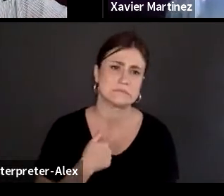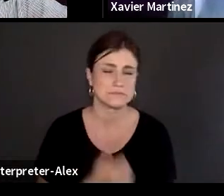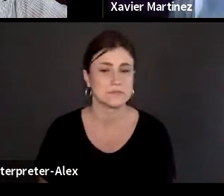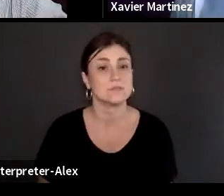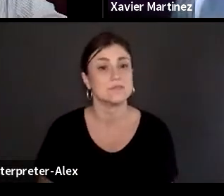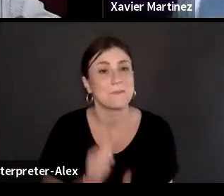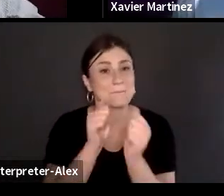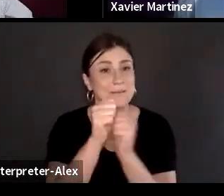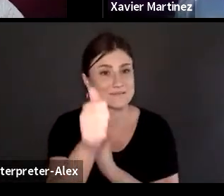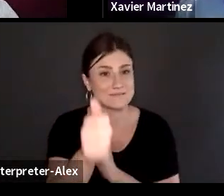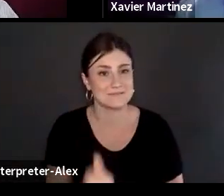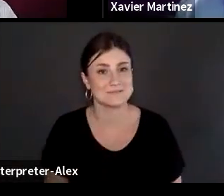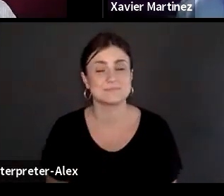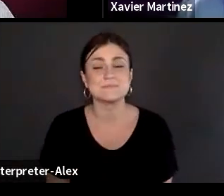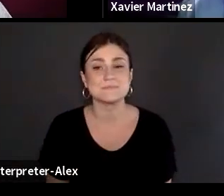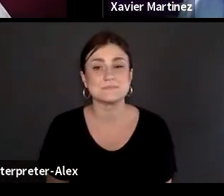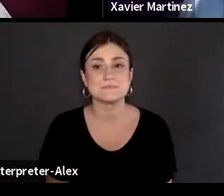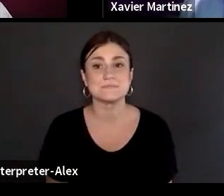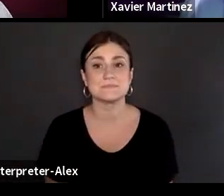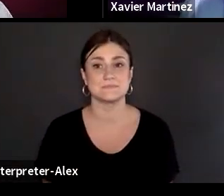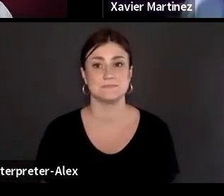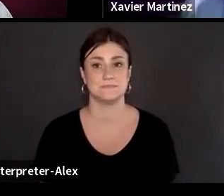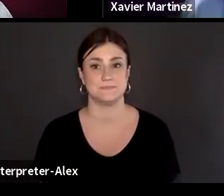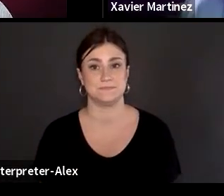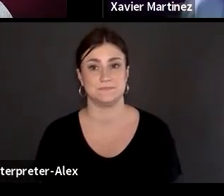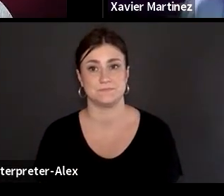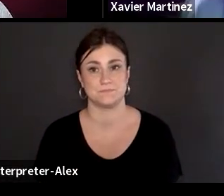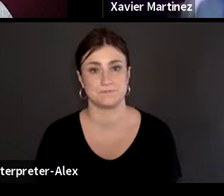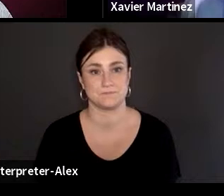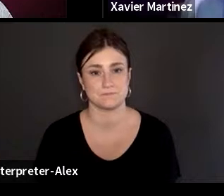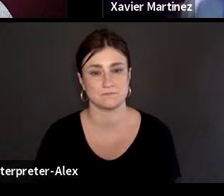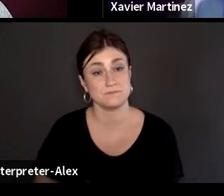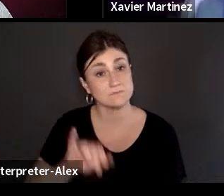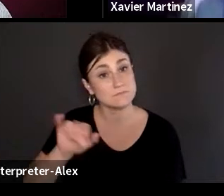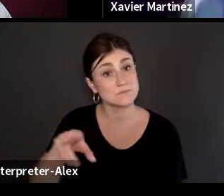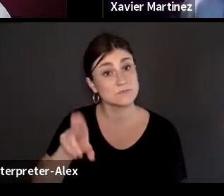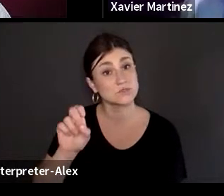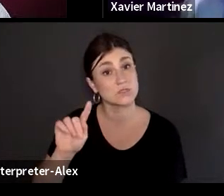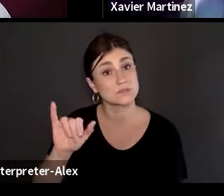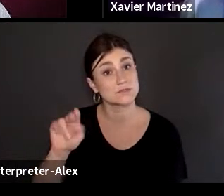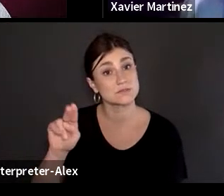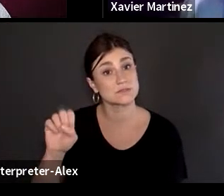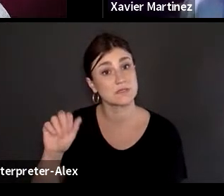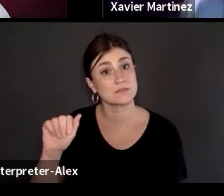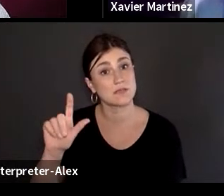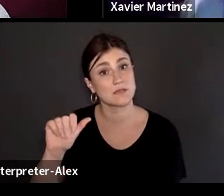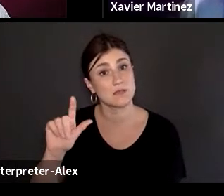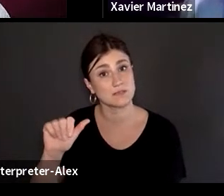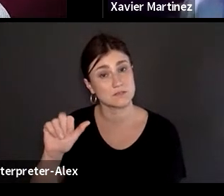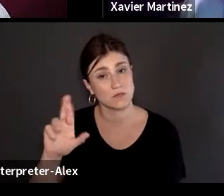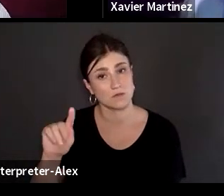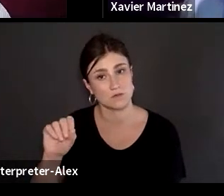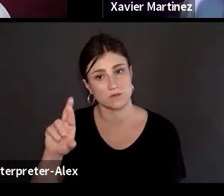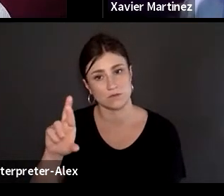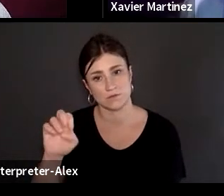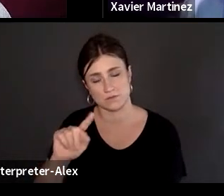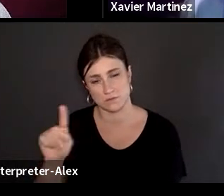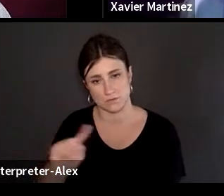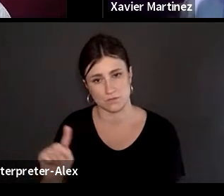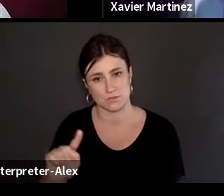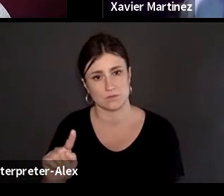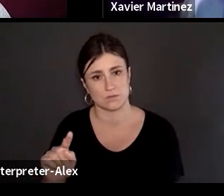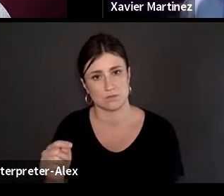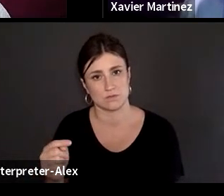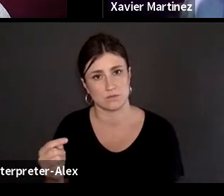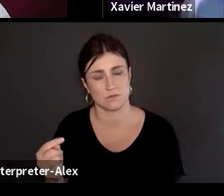Motion carries. Thank you. Did we get a vote from Councillor Justin Salazar Torres? I believe we did.